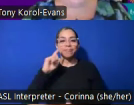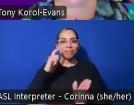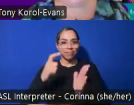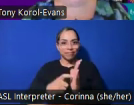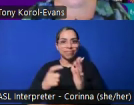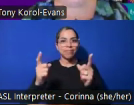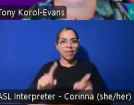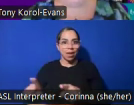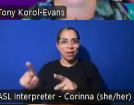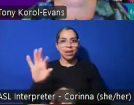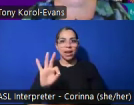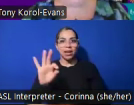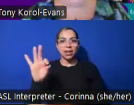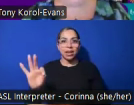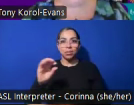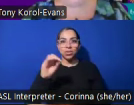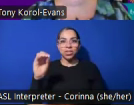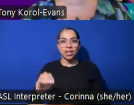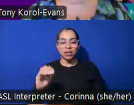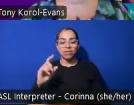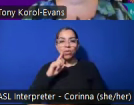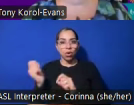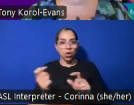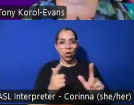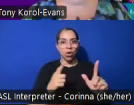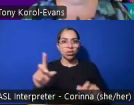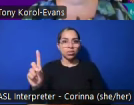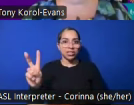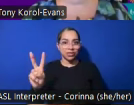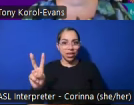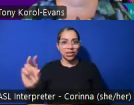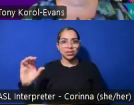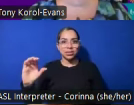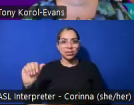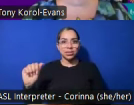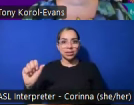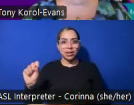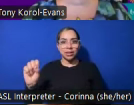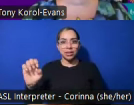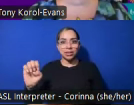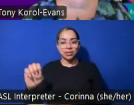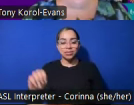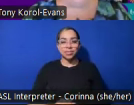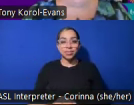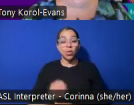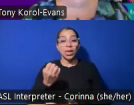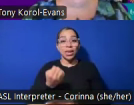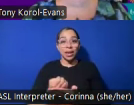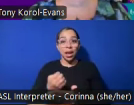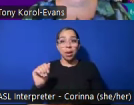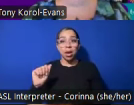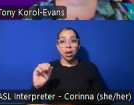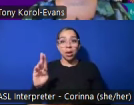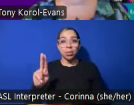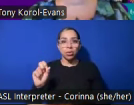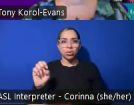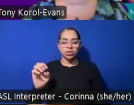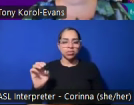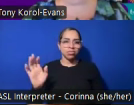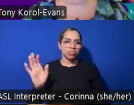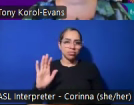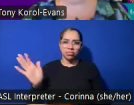all domestic violence cases. So, economic abuse is a huge part of what happens.